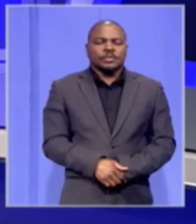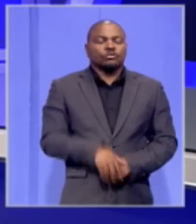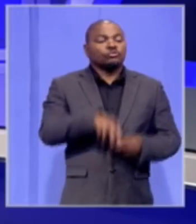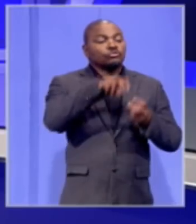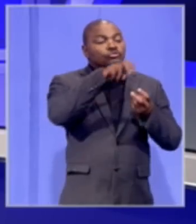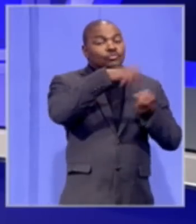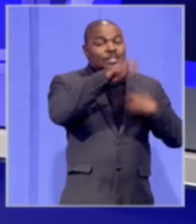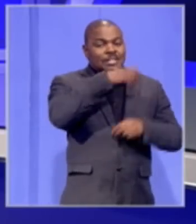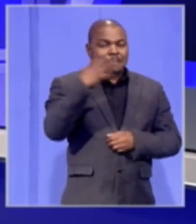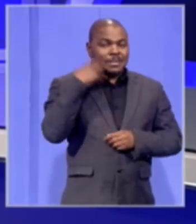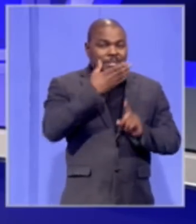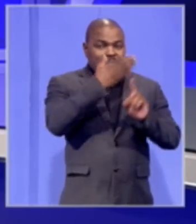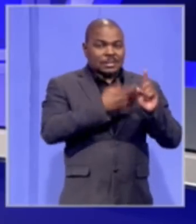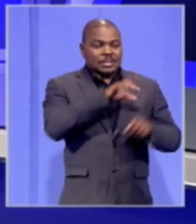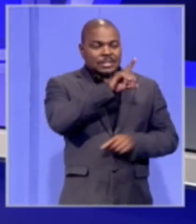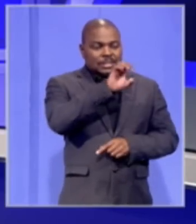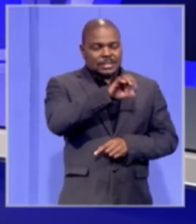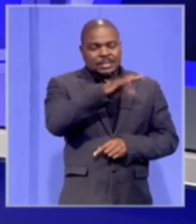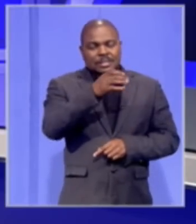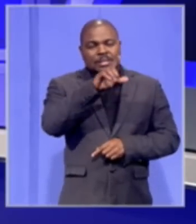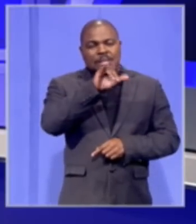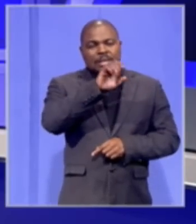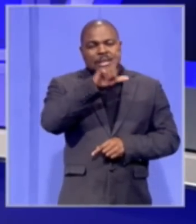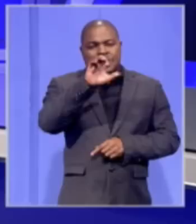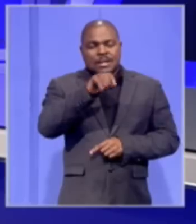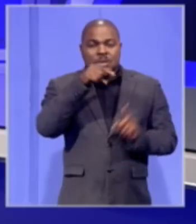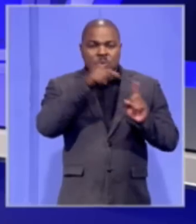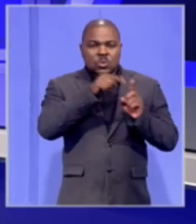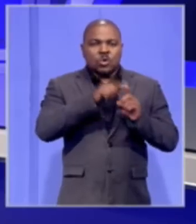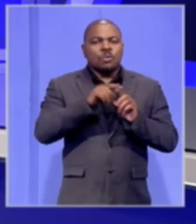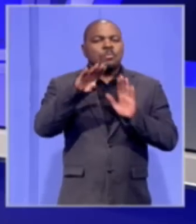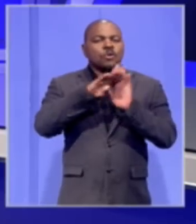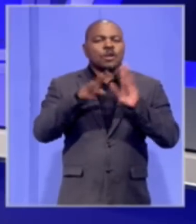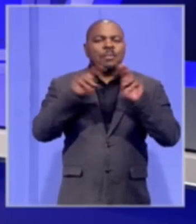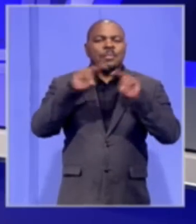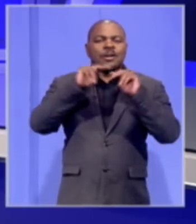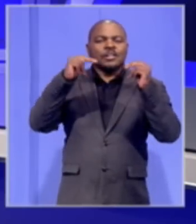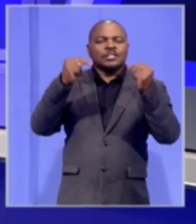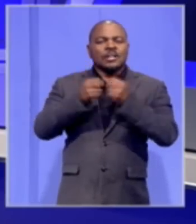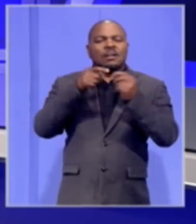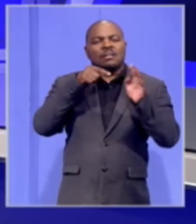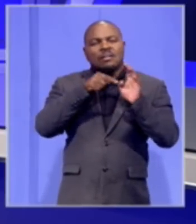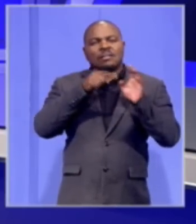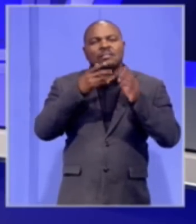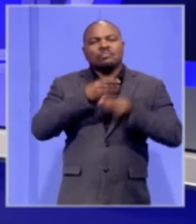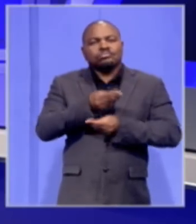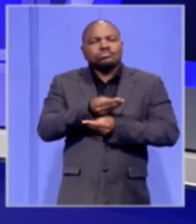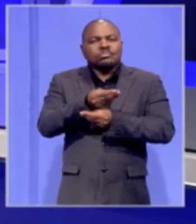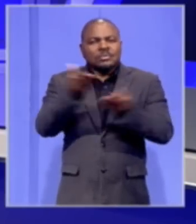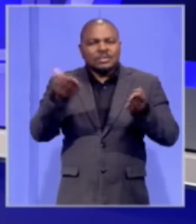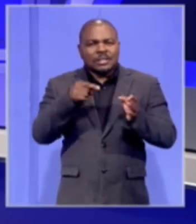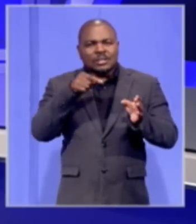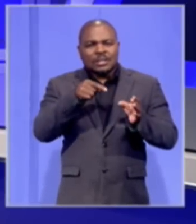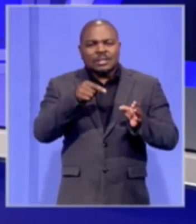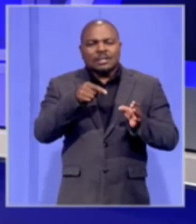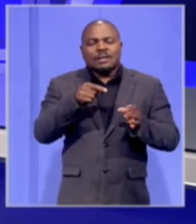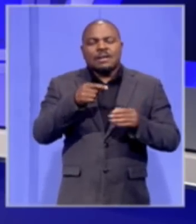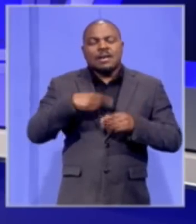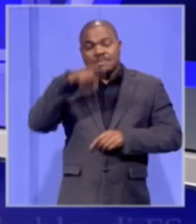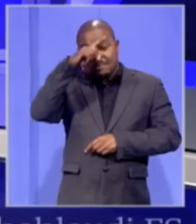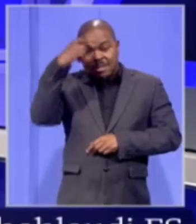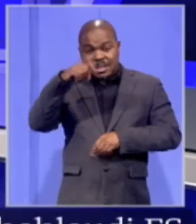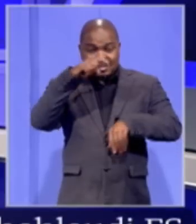Letona la bohahlaudi Patricia de Lille o gakotse letsholo la naha la ho sehla